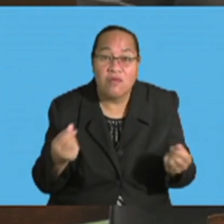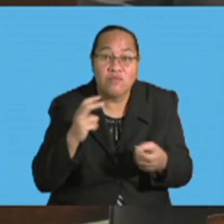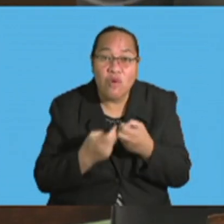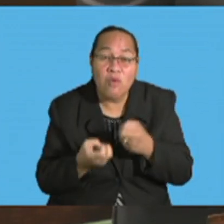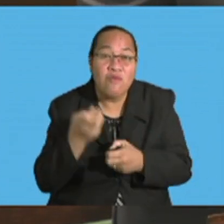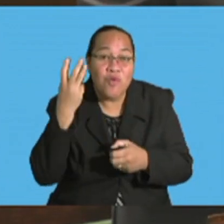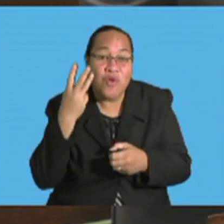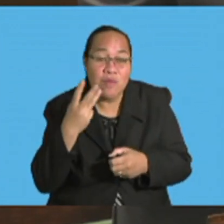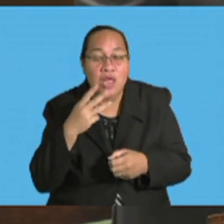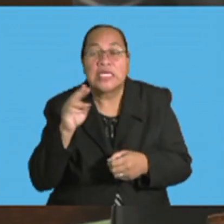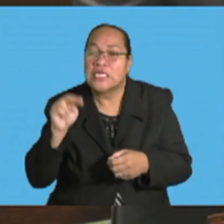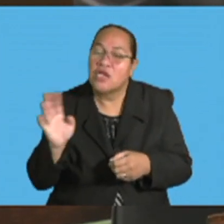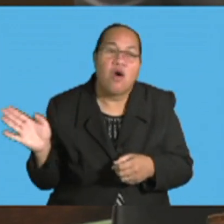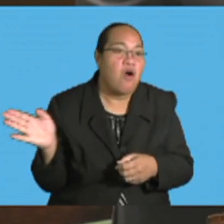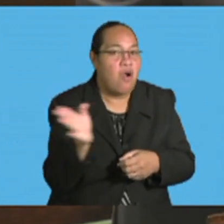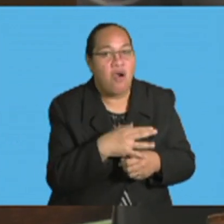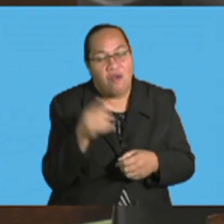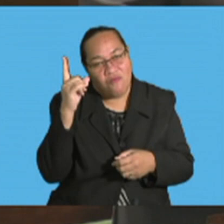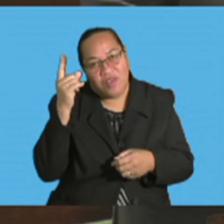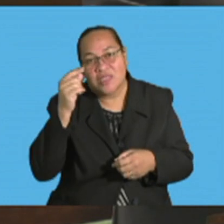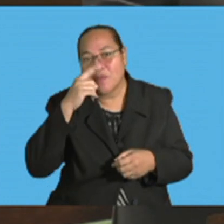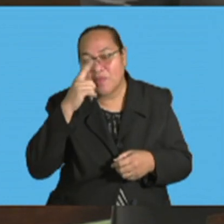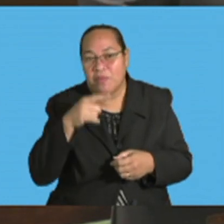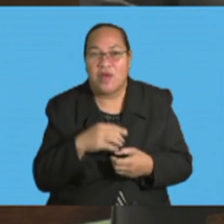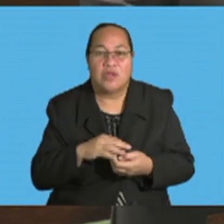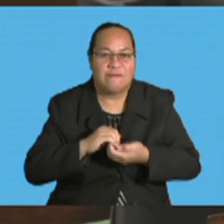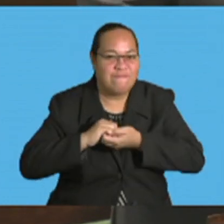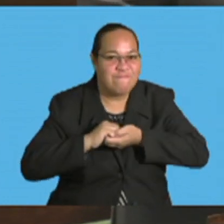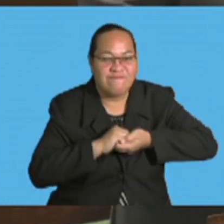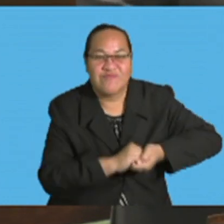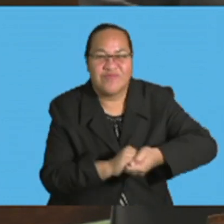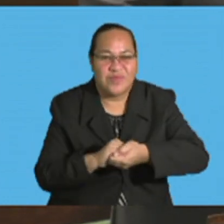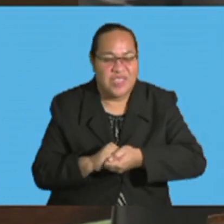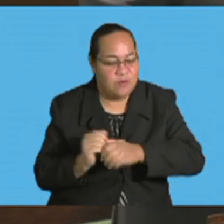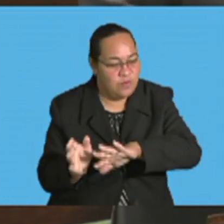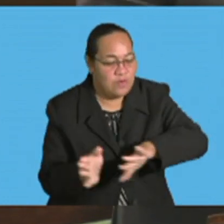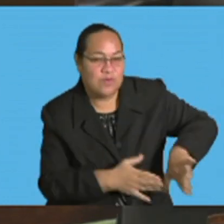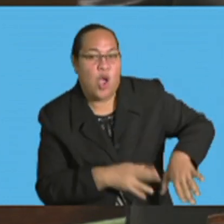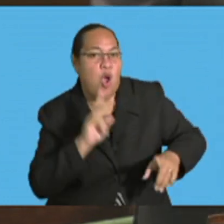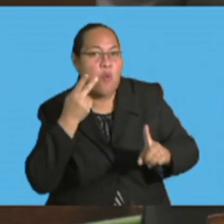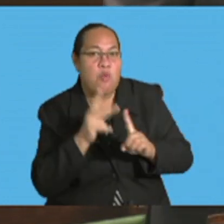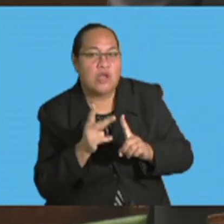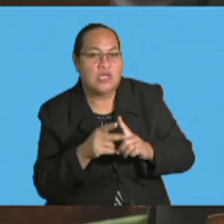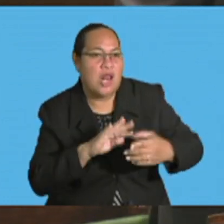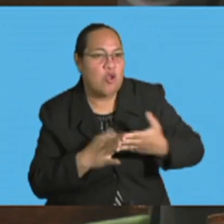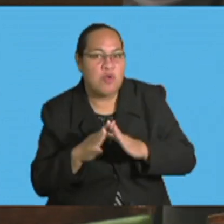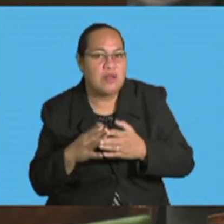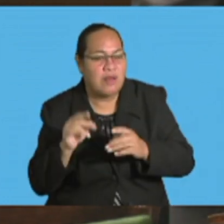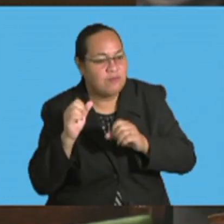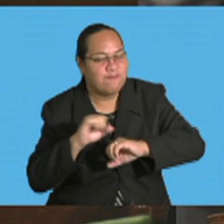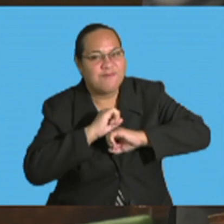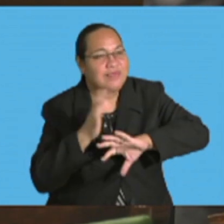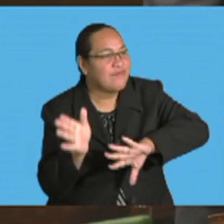requires action from all Fijians. It requires we put down our communal and political banners and rally together